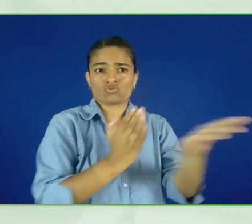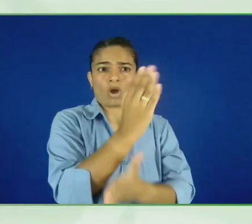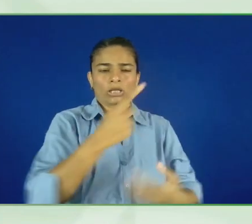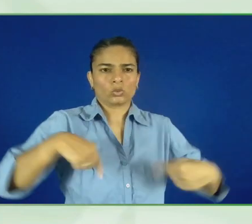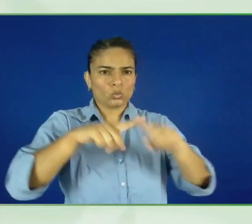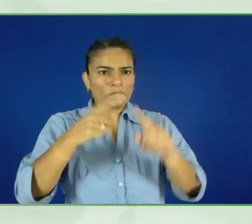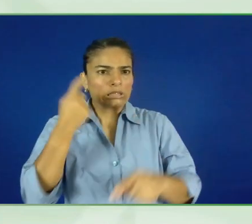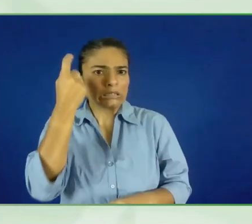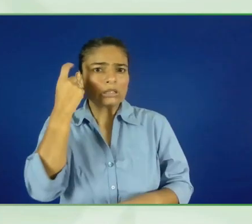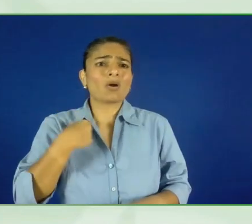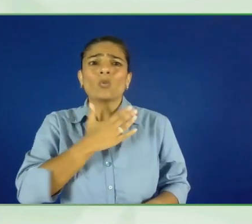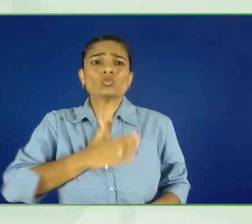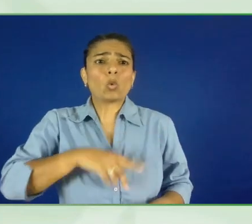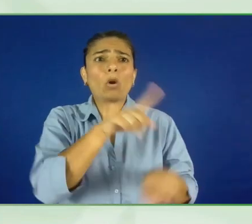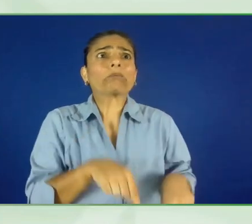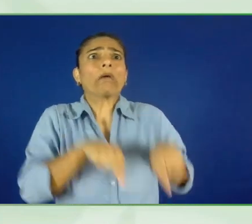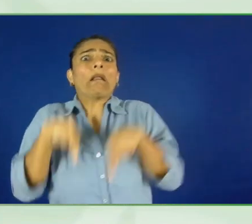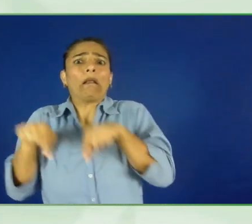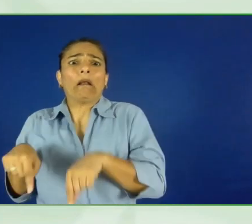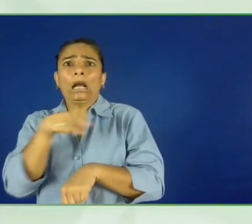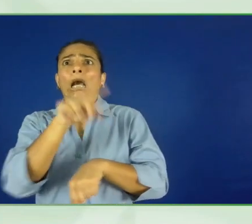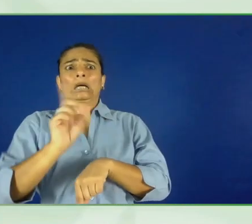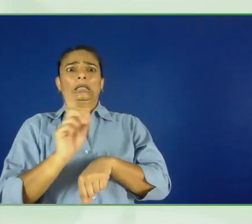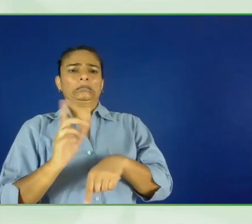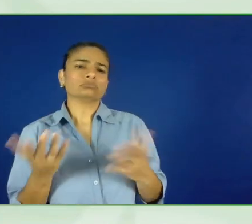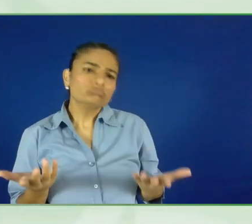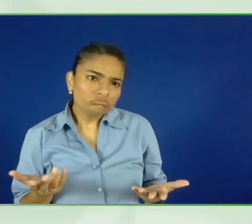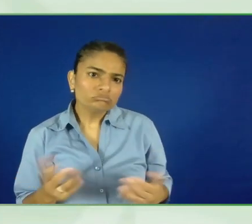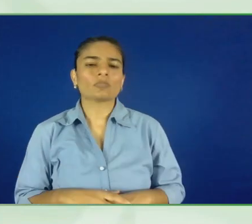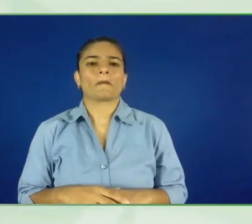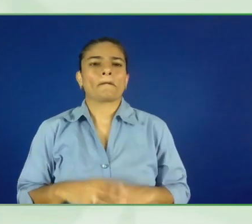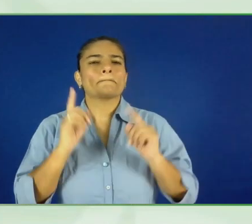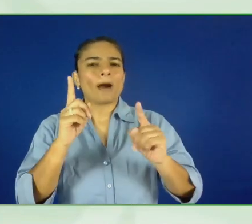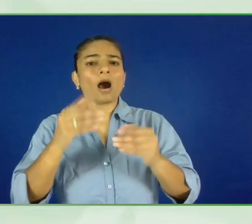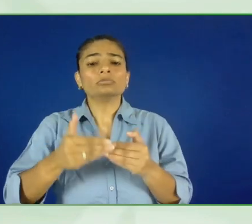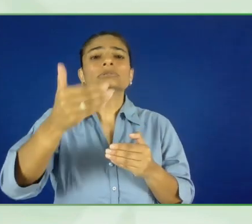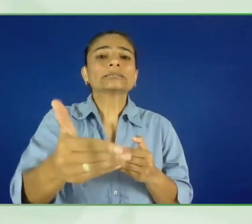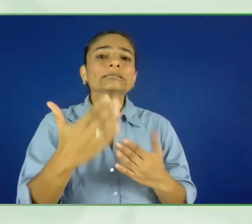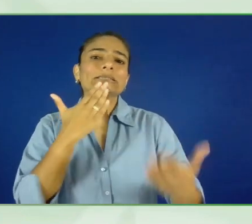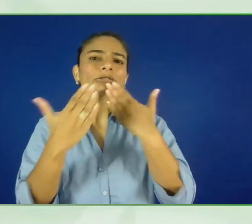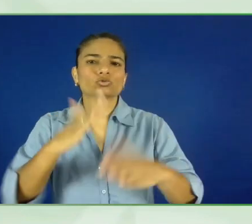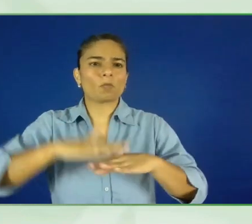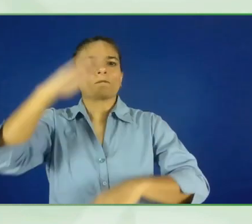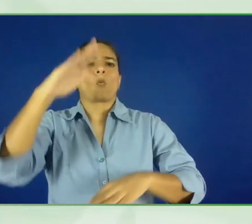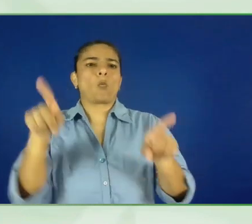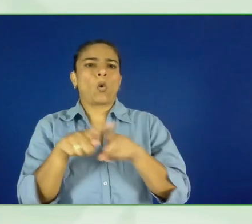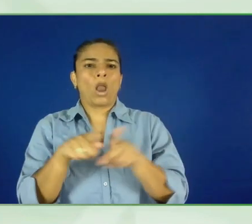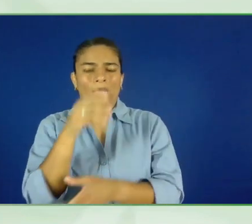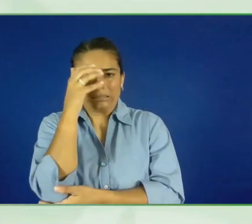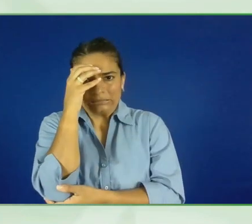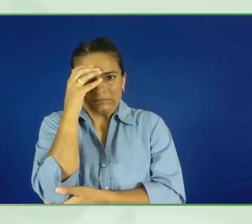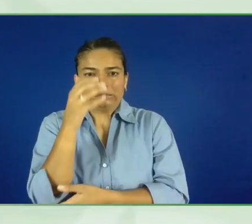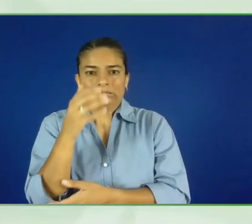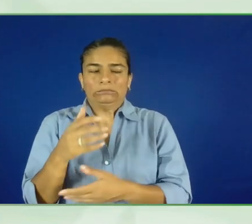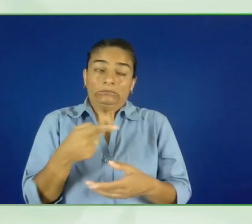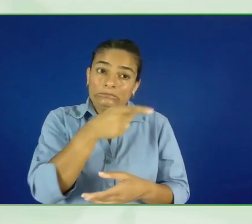actually talk about all the pitfalls, dangers, challenges and limitations. It's extremely important, but this session is about